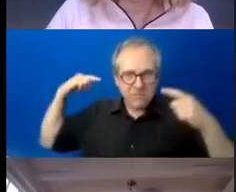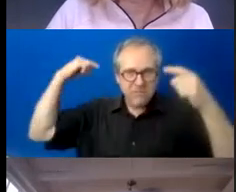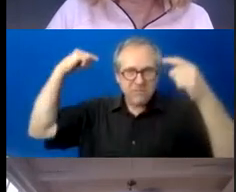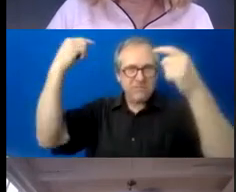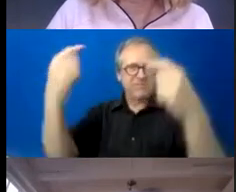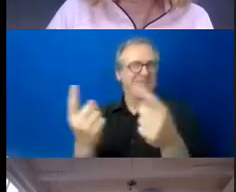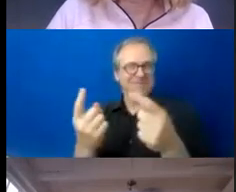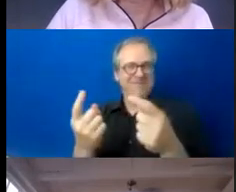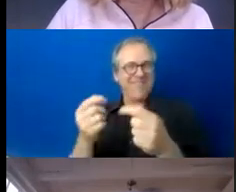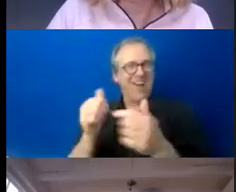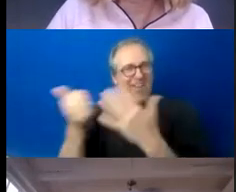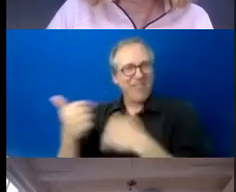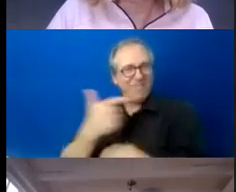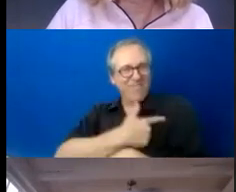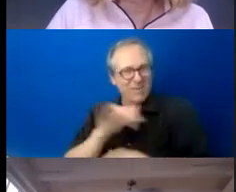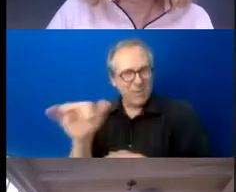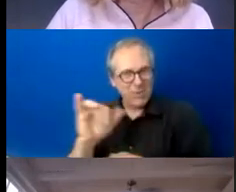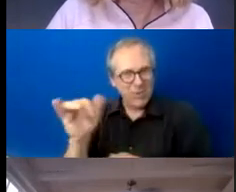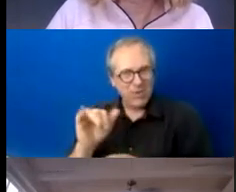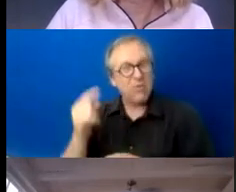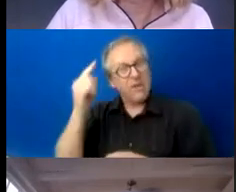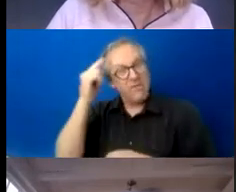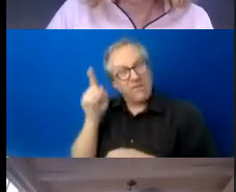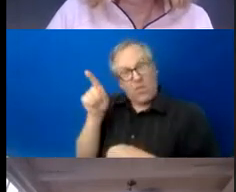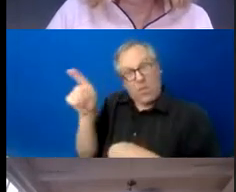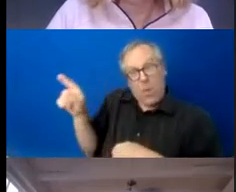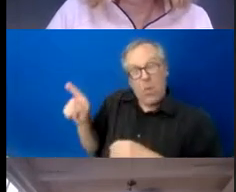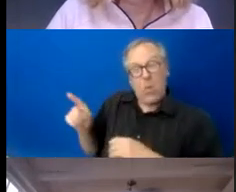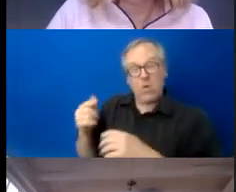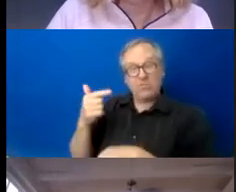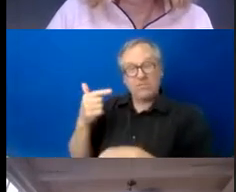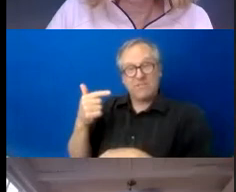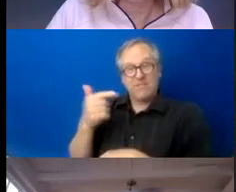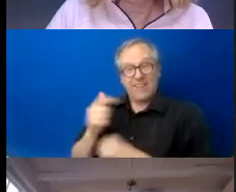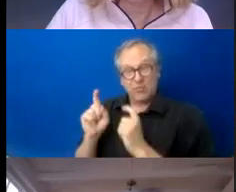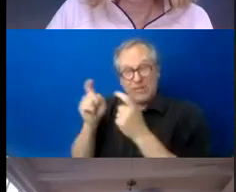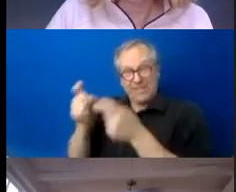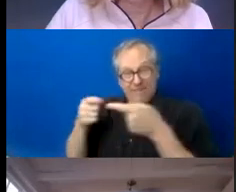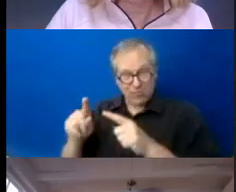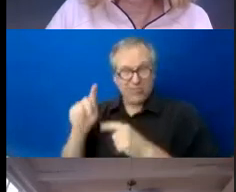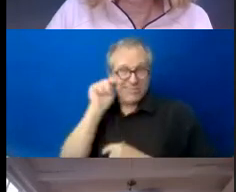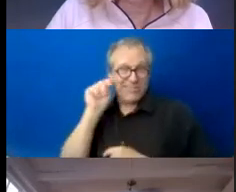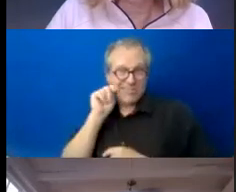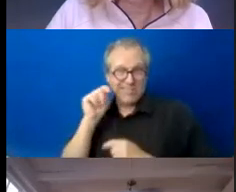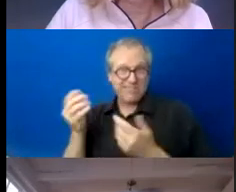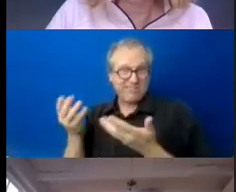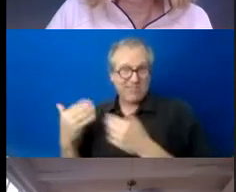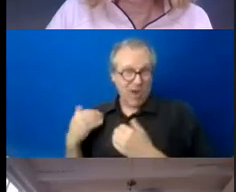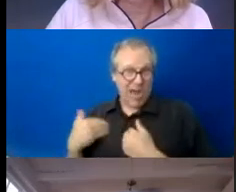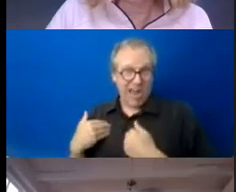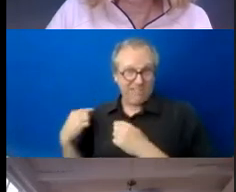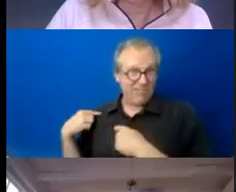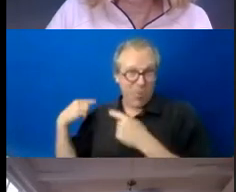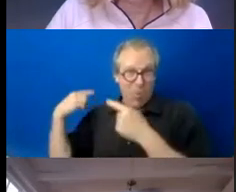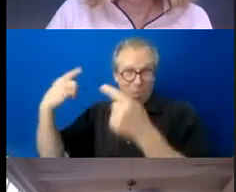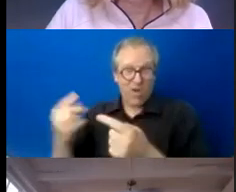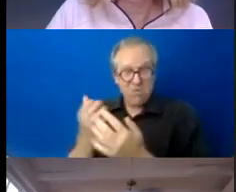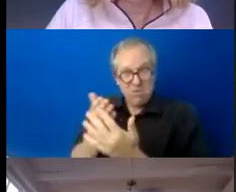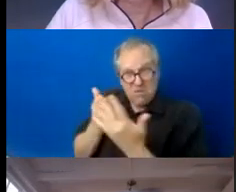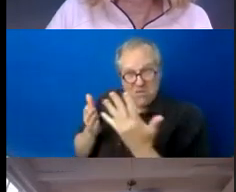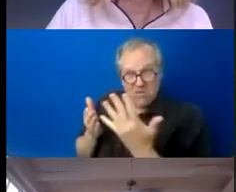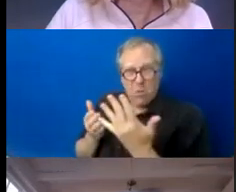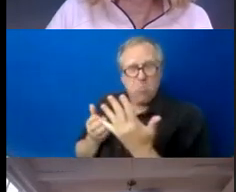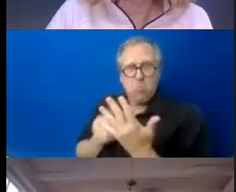developed. And we think about some of these other vaccines that we give during adolescence that have been around for a long, long, long, long time. And we haven't found